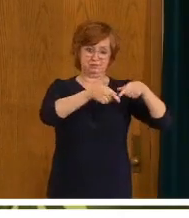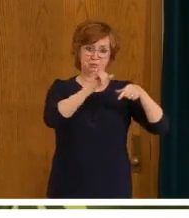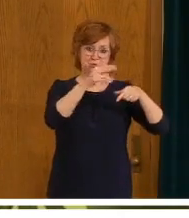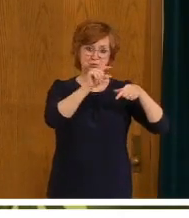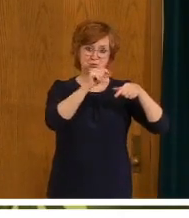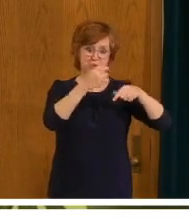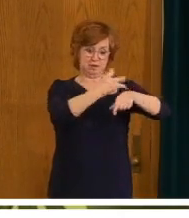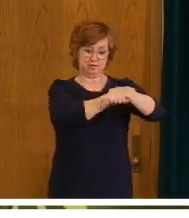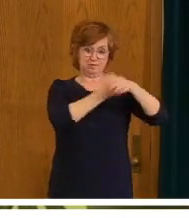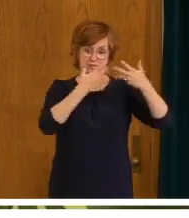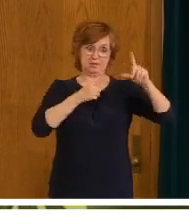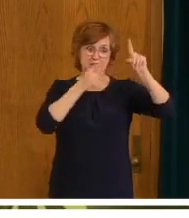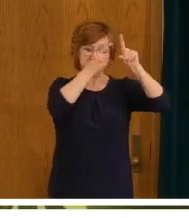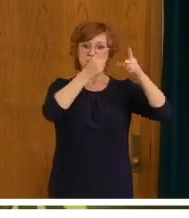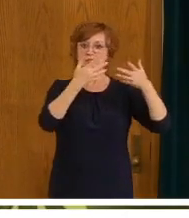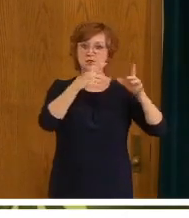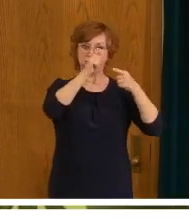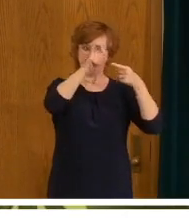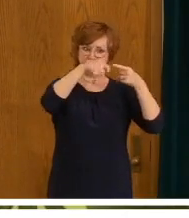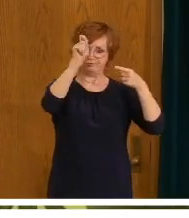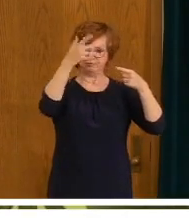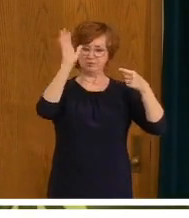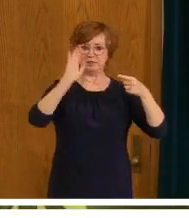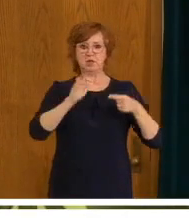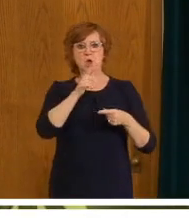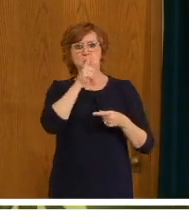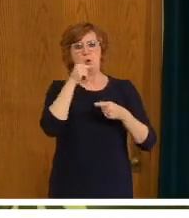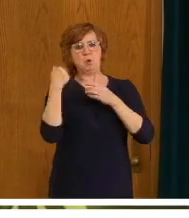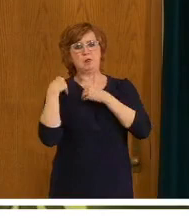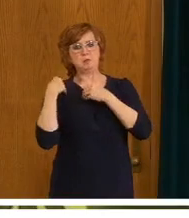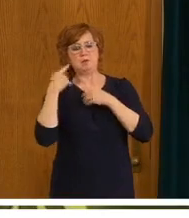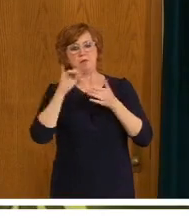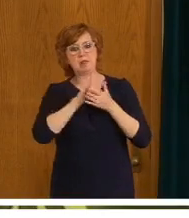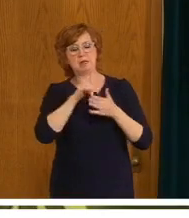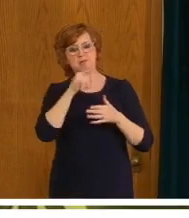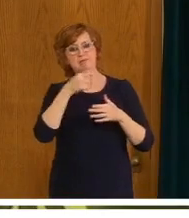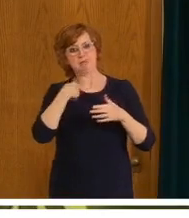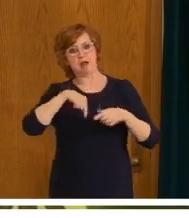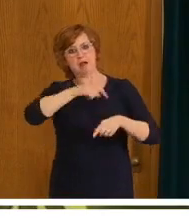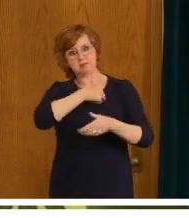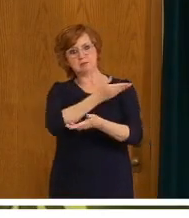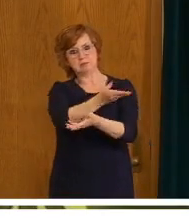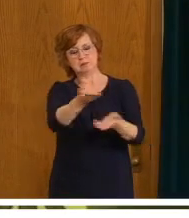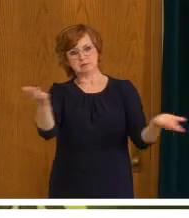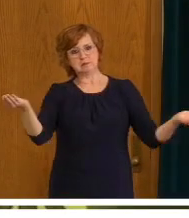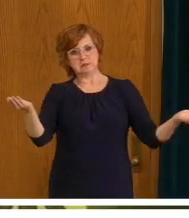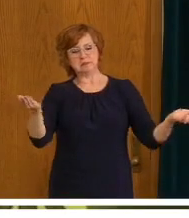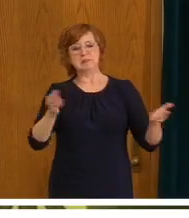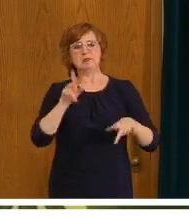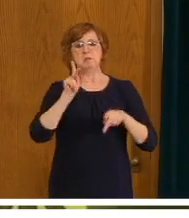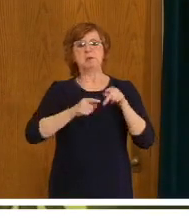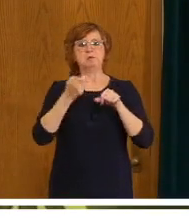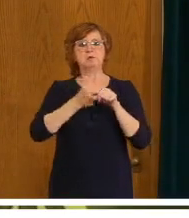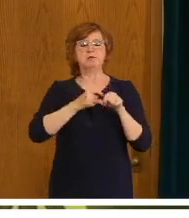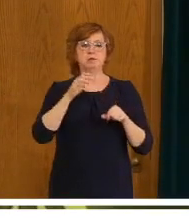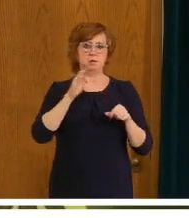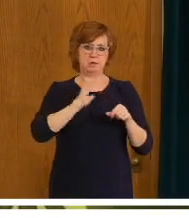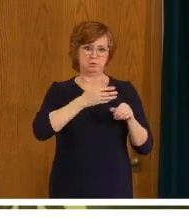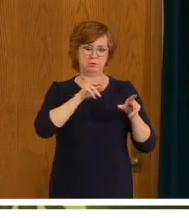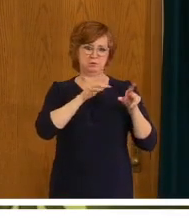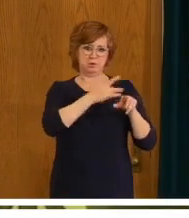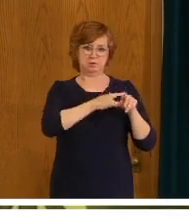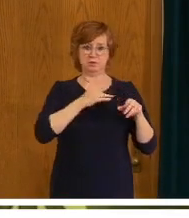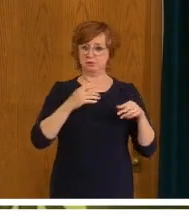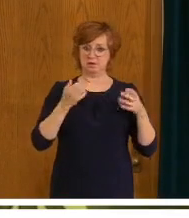It's really up to us, the people of Saskatchewan, and how many of us make the choice to protect ourselves, protect those around